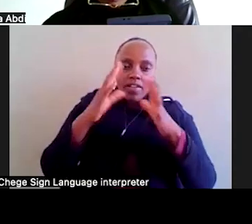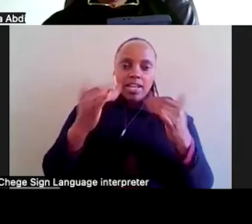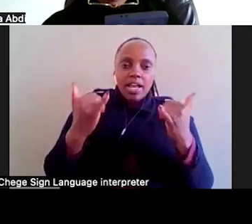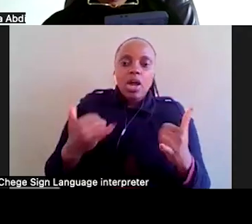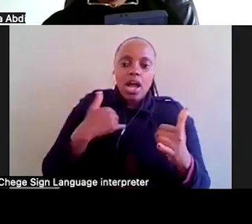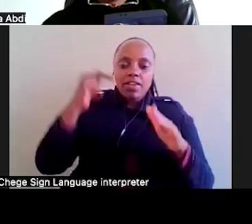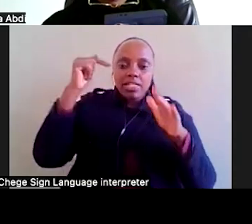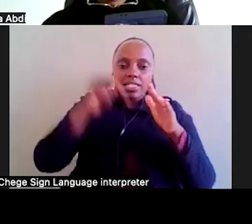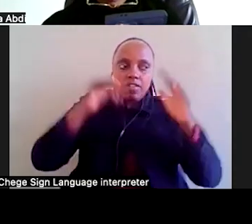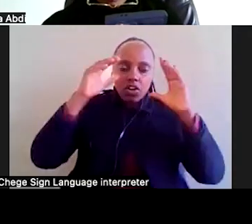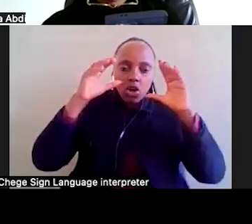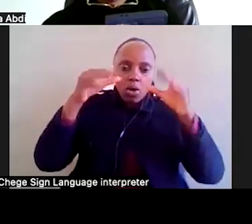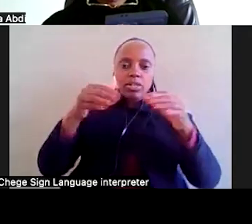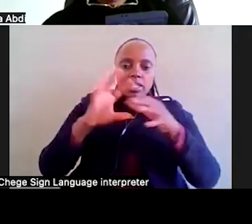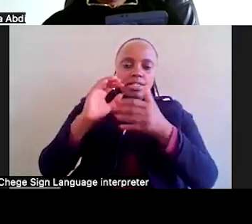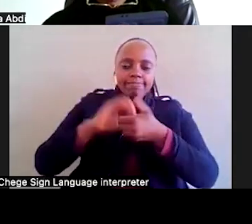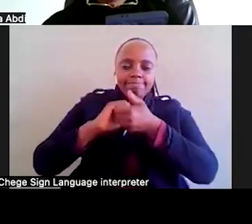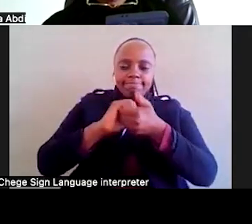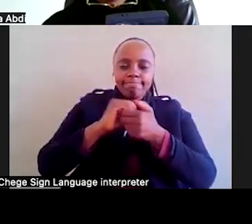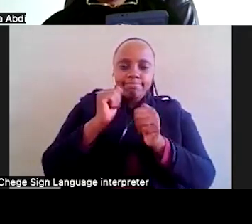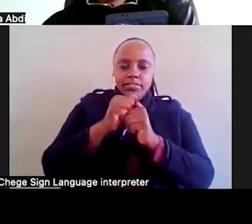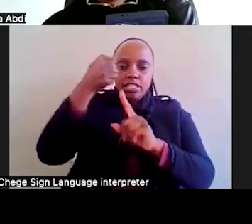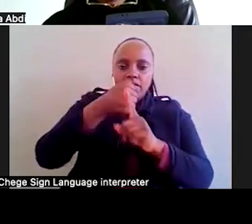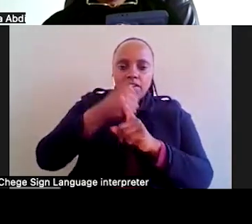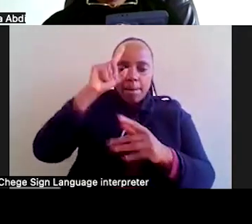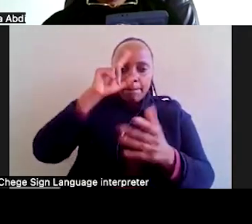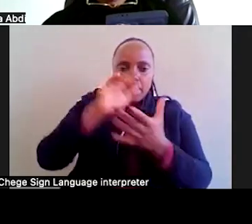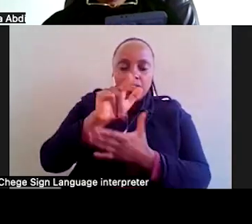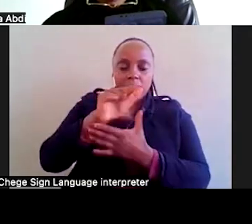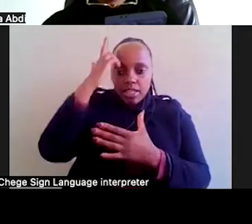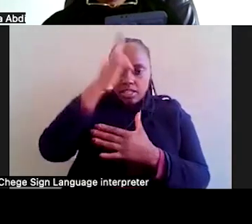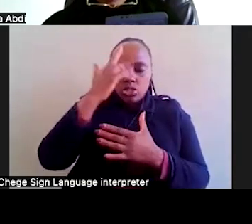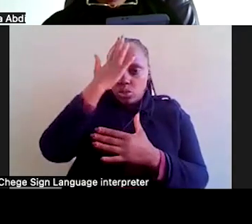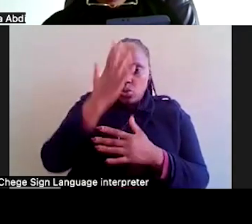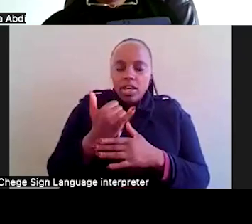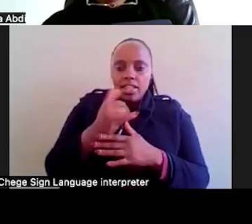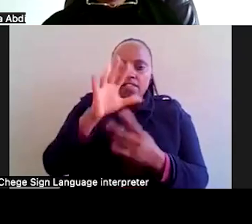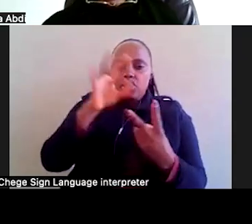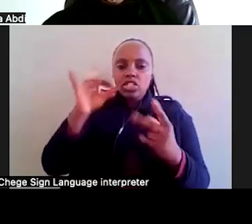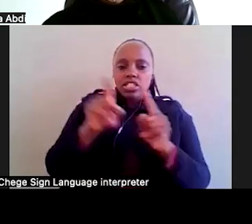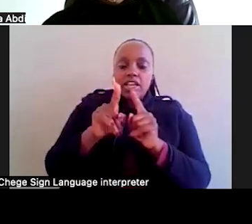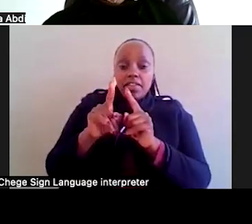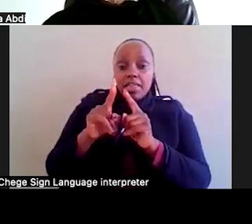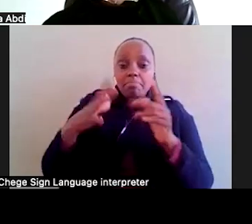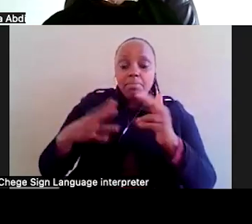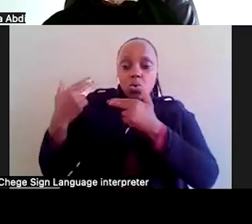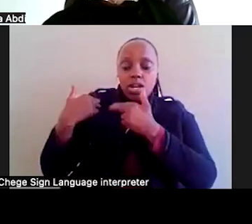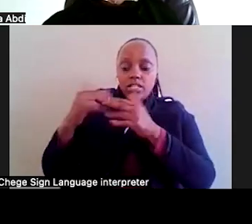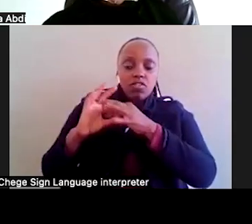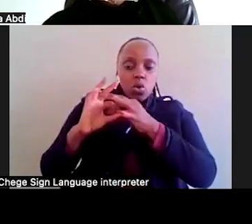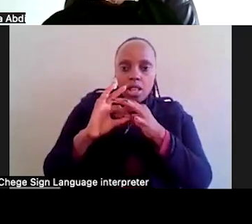deep community engagement and advocacy. And I want to believe this is the reason why they were chosen as the convener. And for us